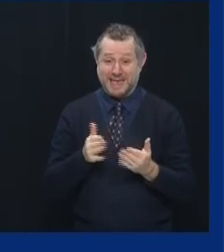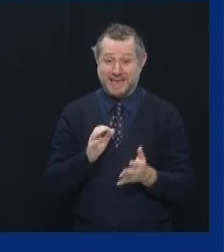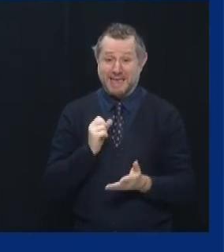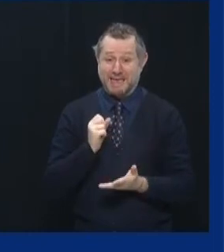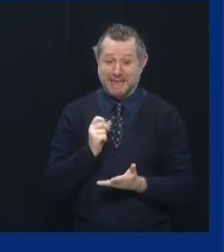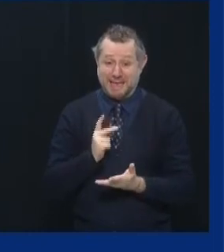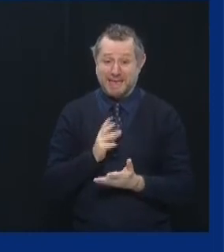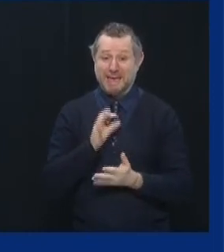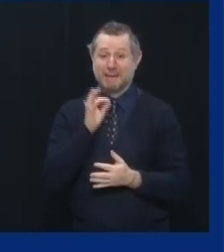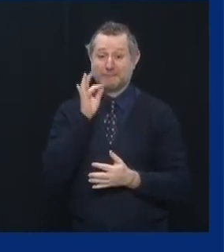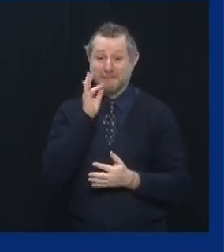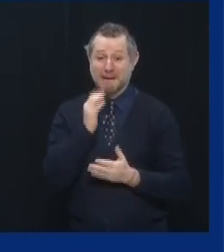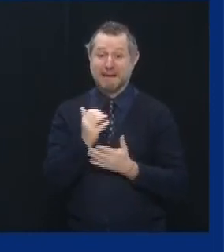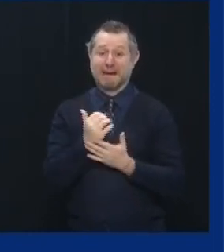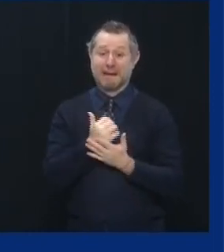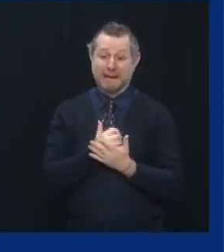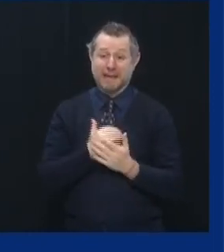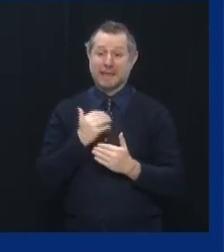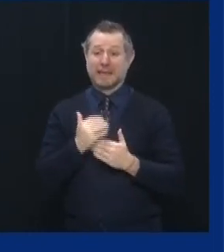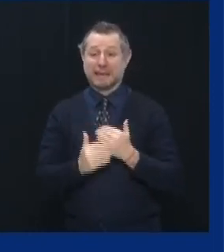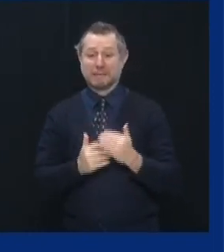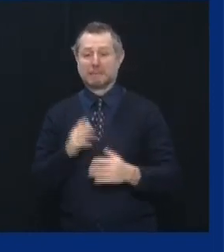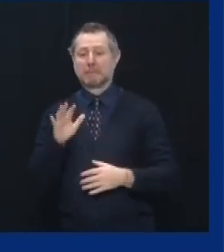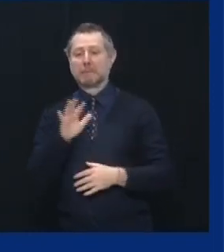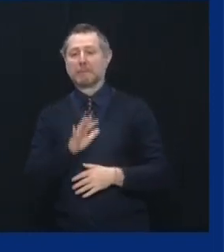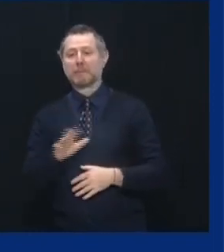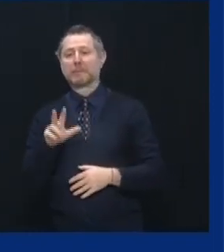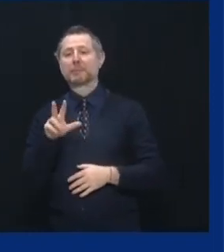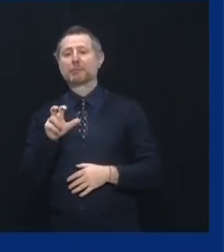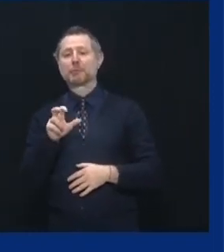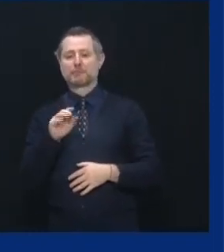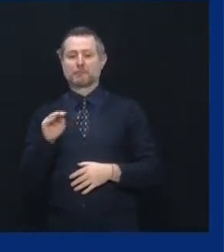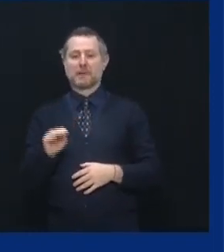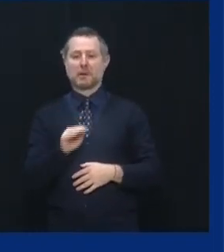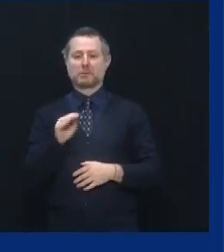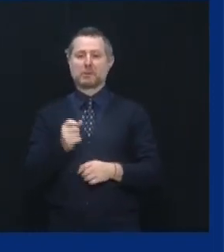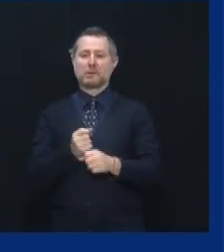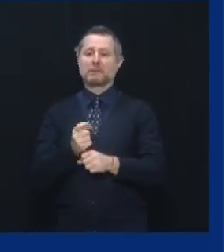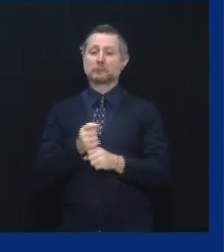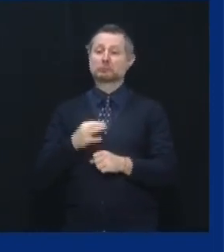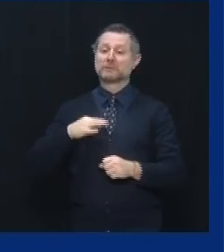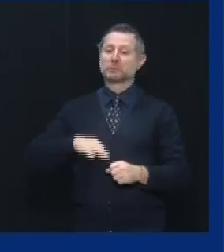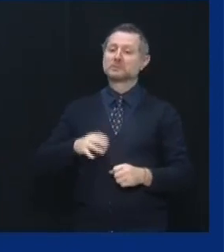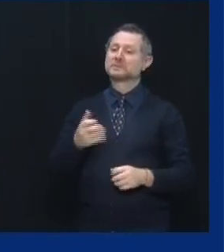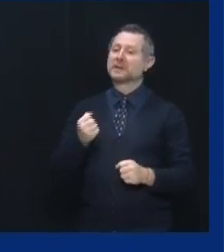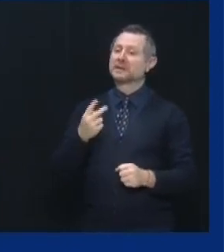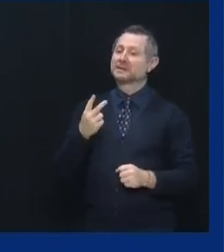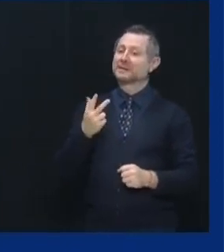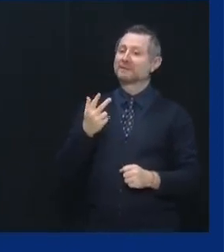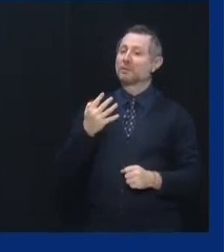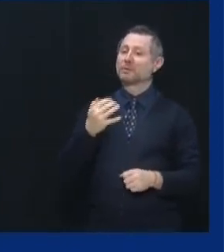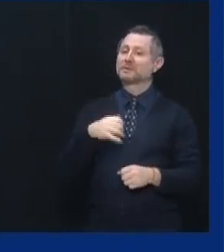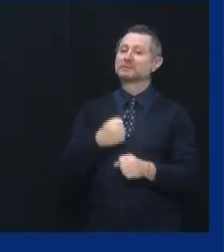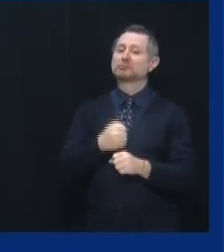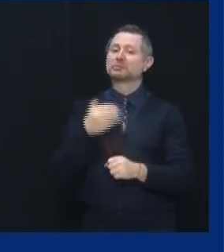proposal, you'll get about $300 million a year, but again, that will take several years to get up to those numbers.